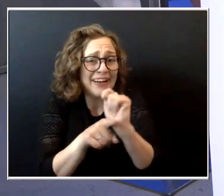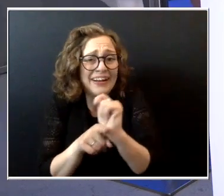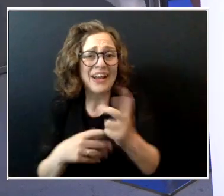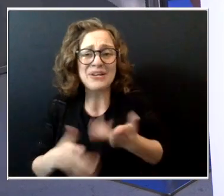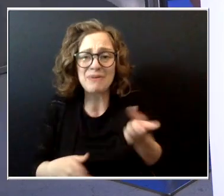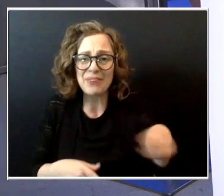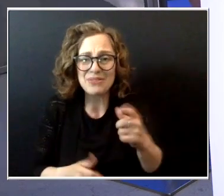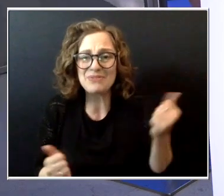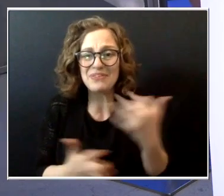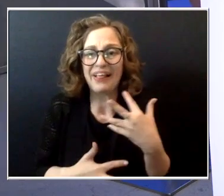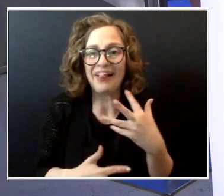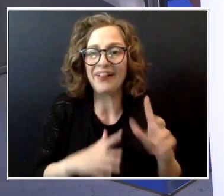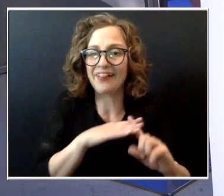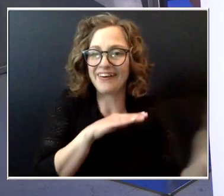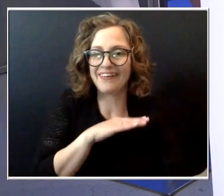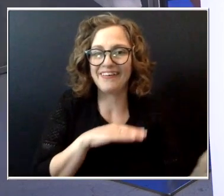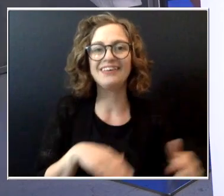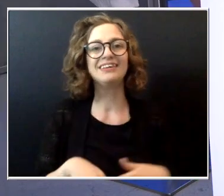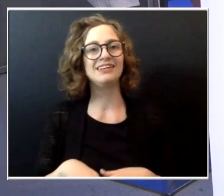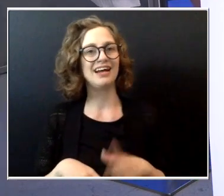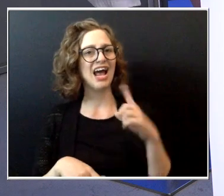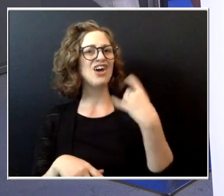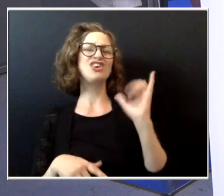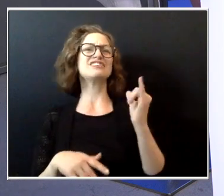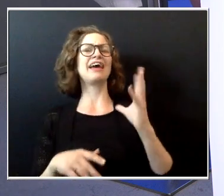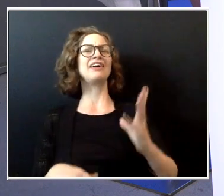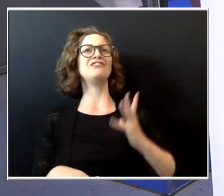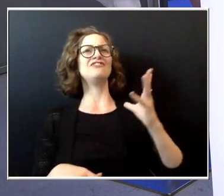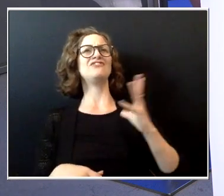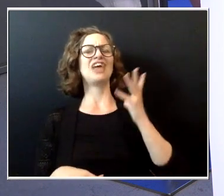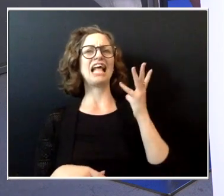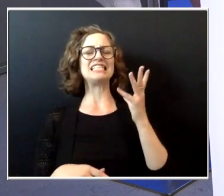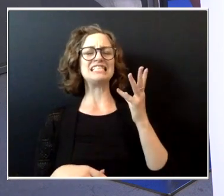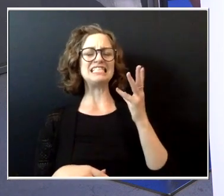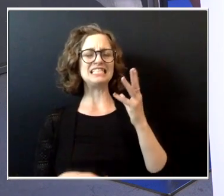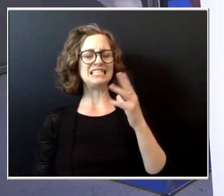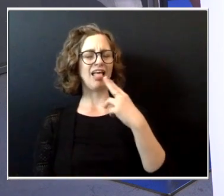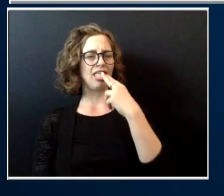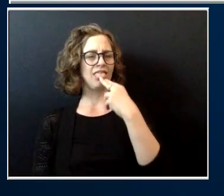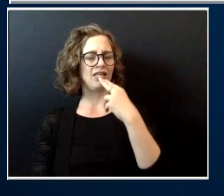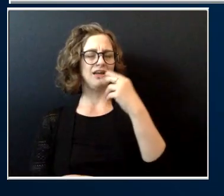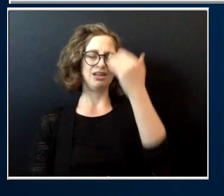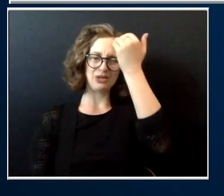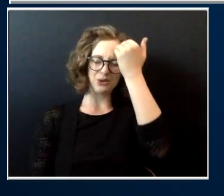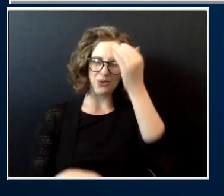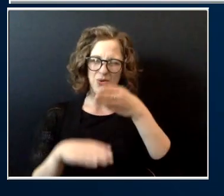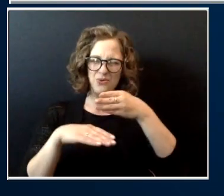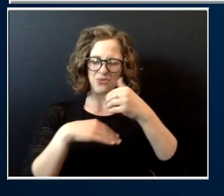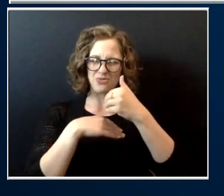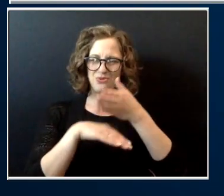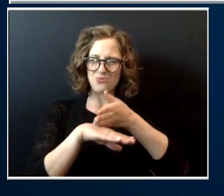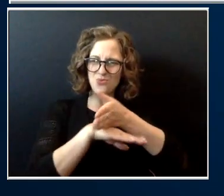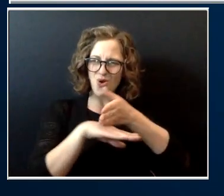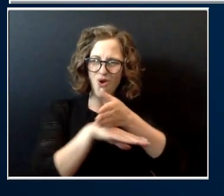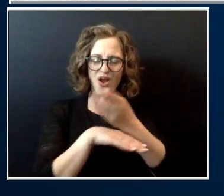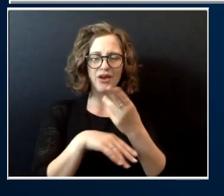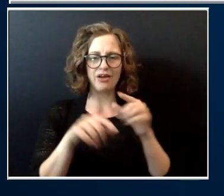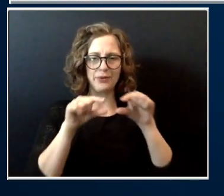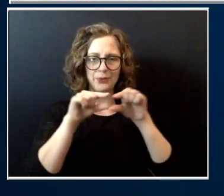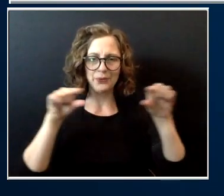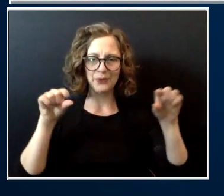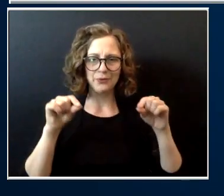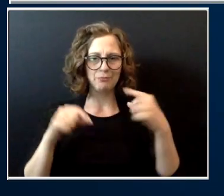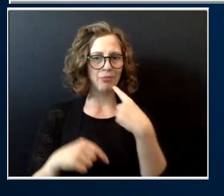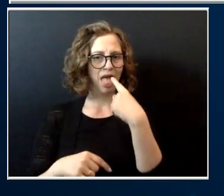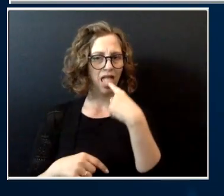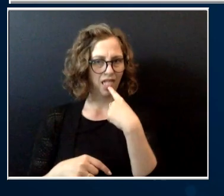very sophisticated tongue depressor is what it reminded me of when you showed it. So, Drew, how do you like using the Lenire, and how's